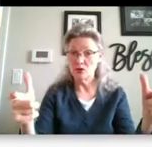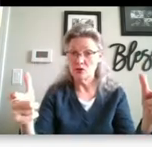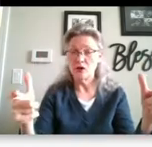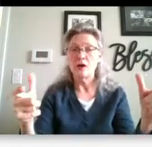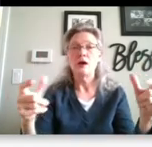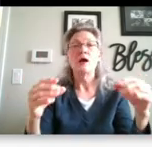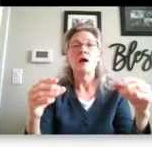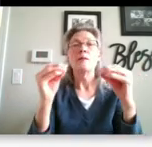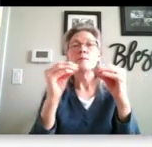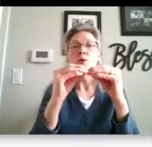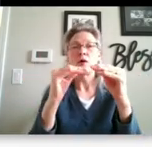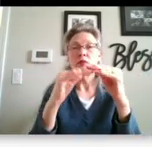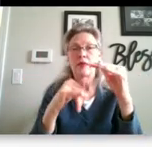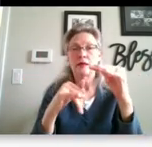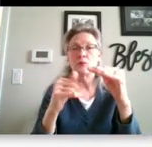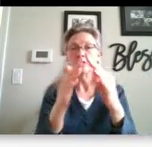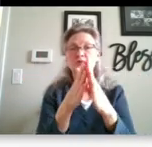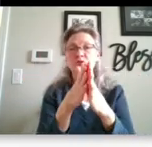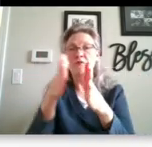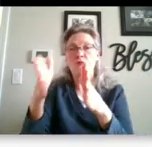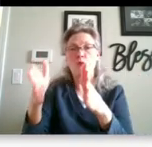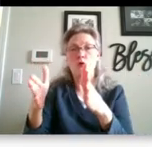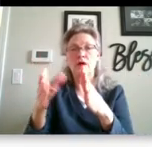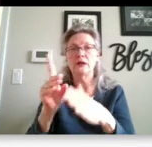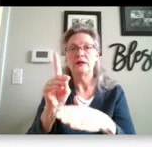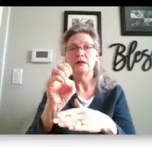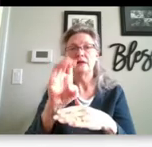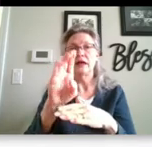a decameter. And lastly,